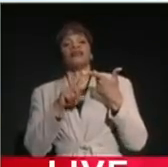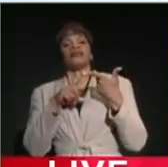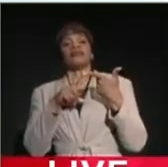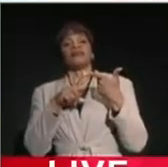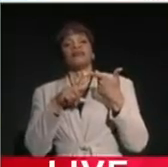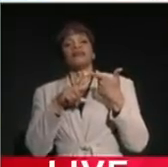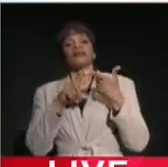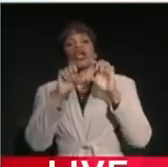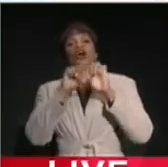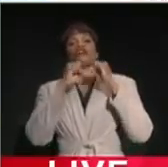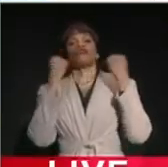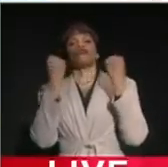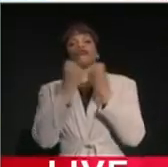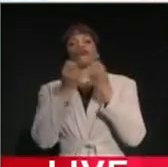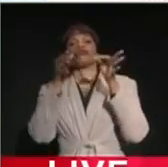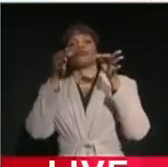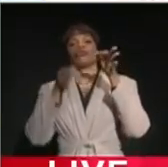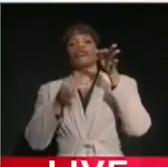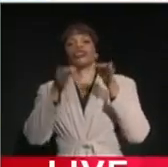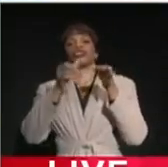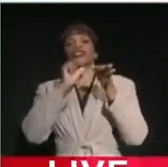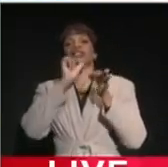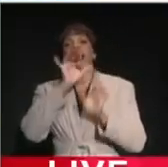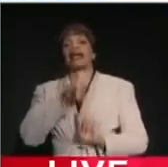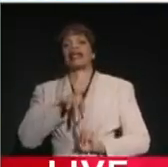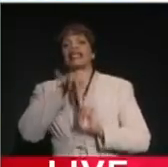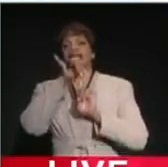number two, social justice is not an entitlement.